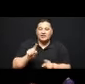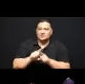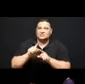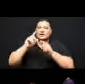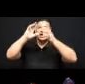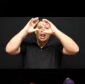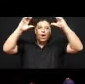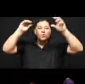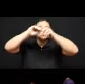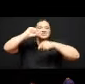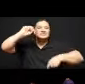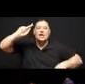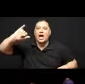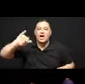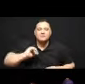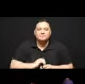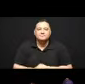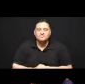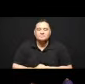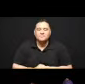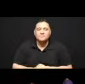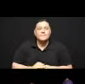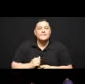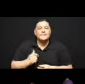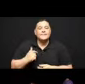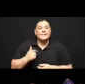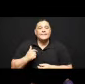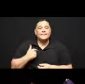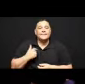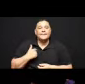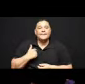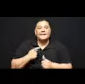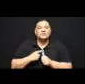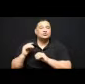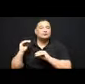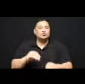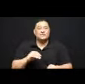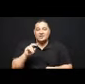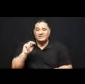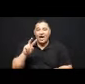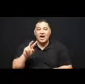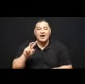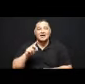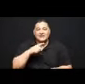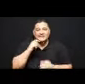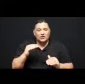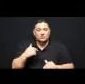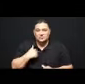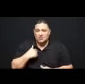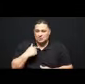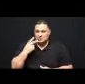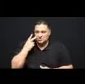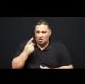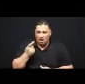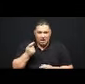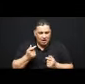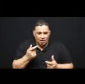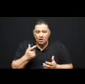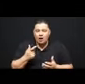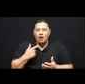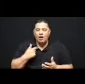When I was new to the Nevada desert, I saw little. As I've come to love my new home, I see